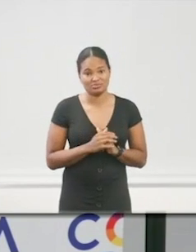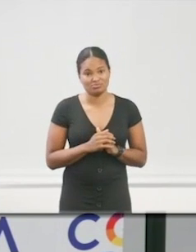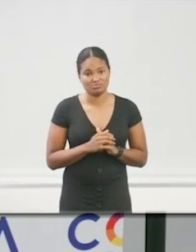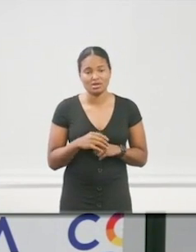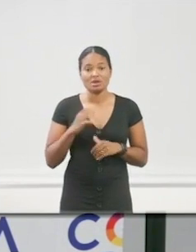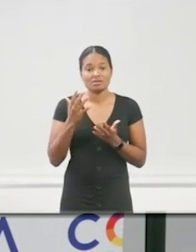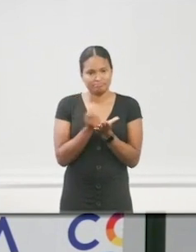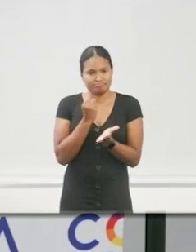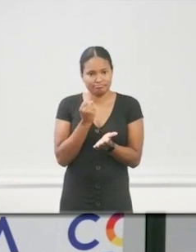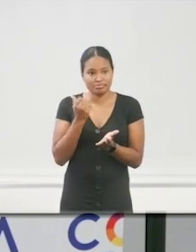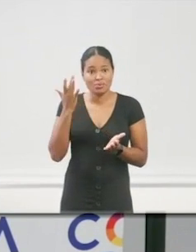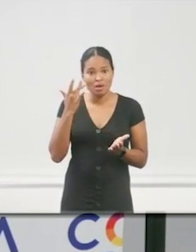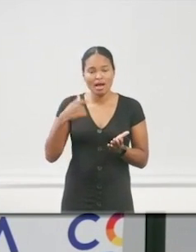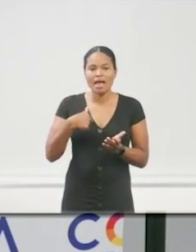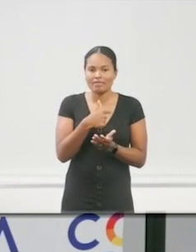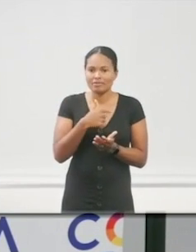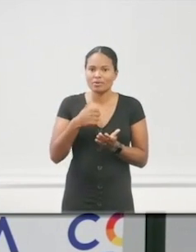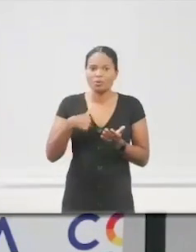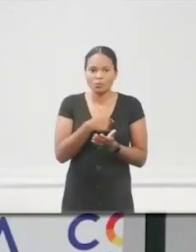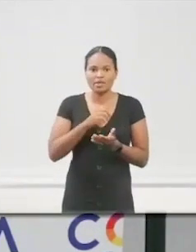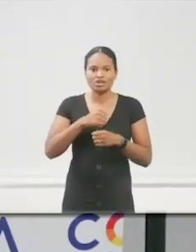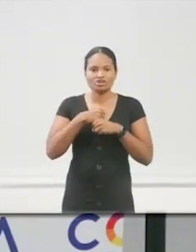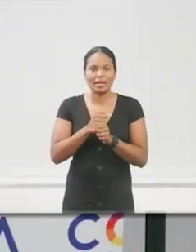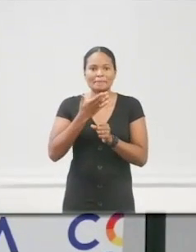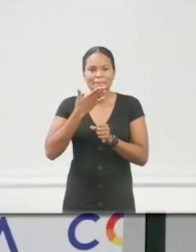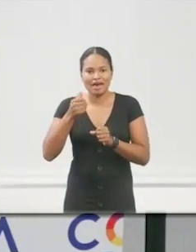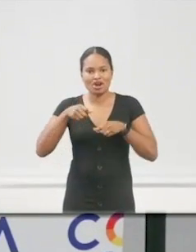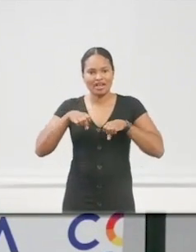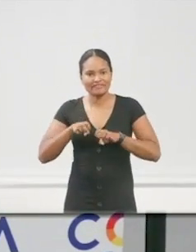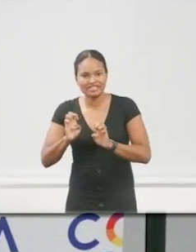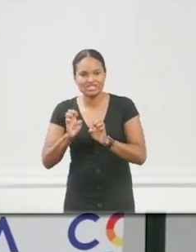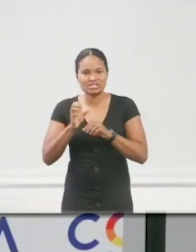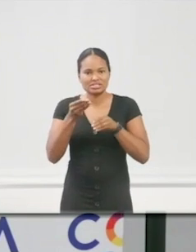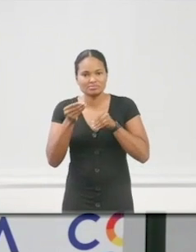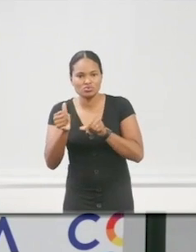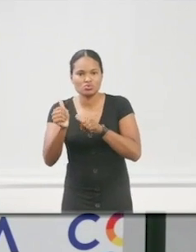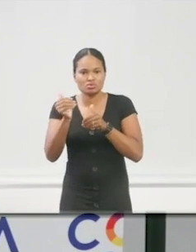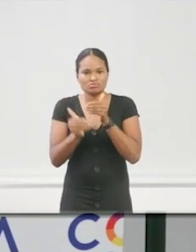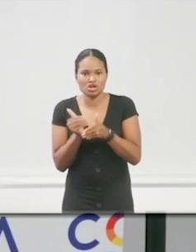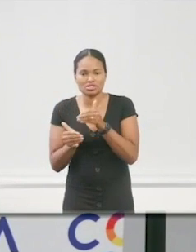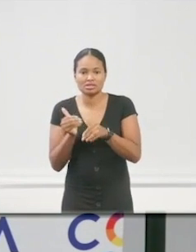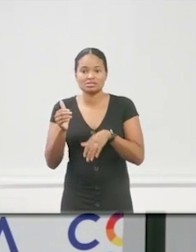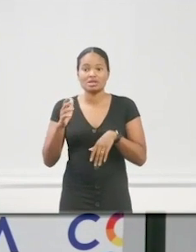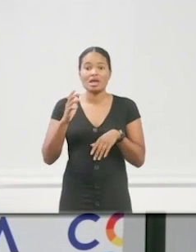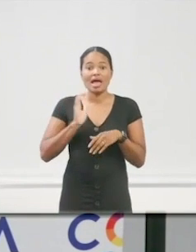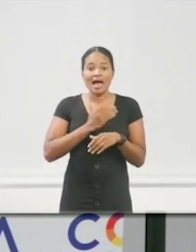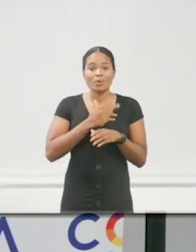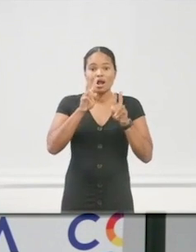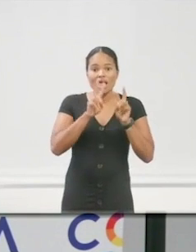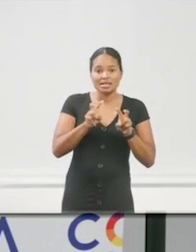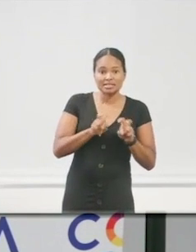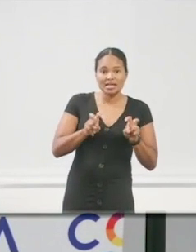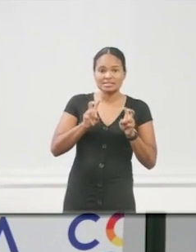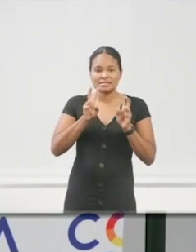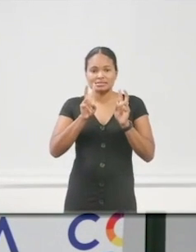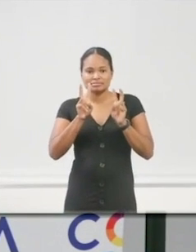need to create better efficiencies within our healthcare system. We have to have a better way in which we are assessing and